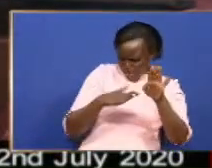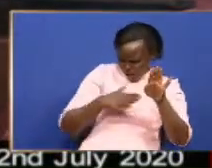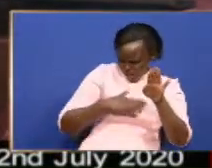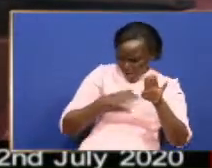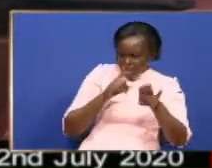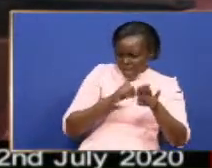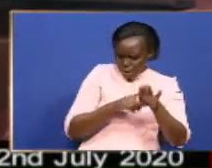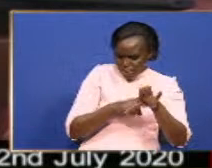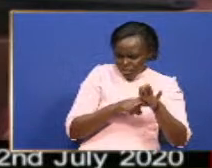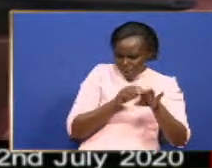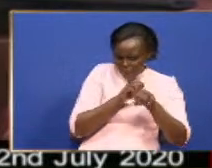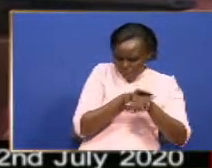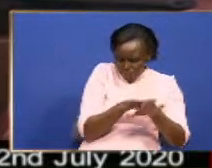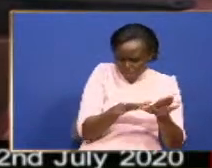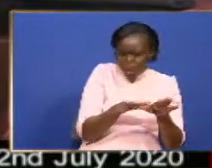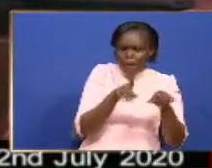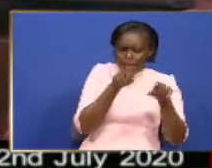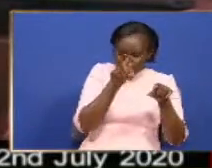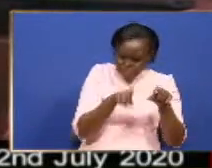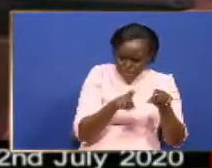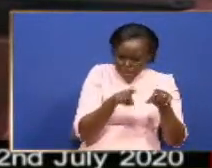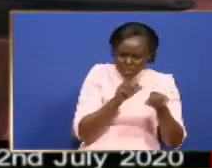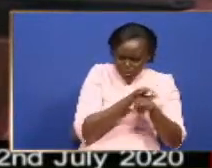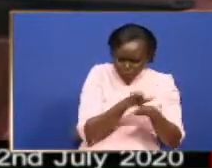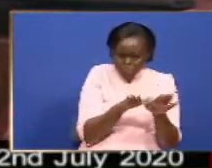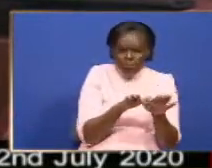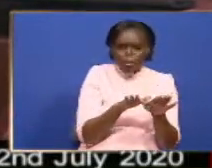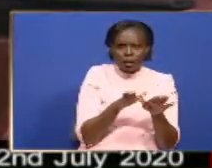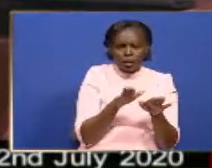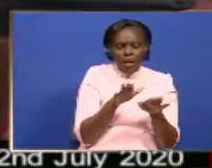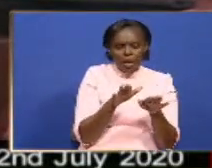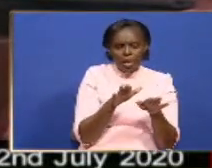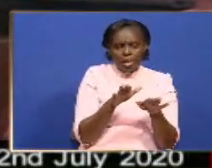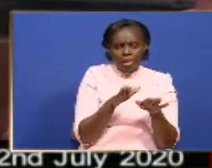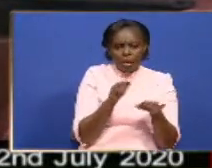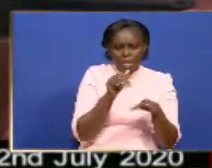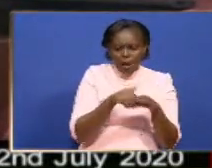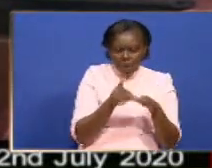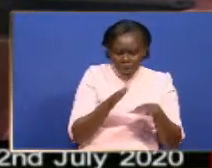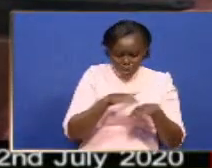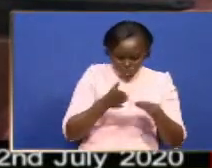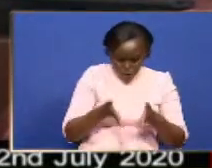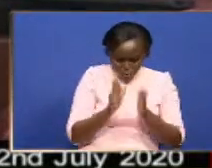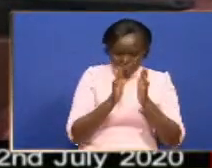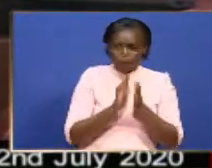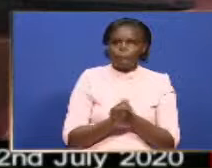they are integrated, they should be integrated in a good manner.